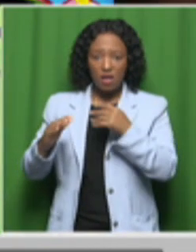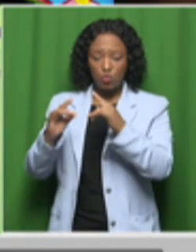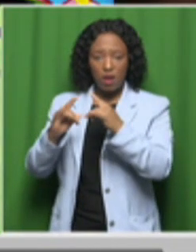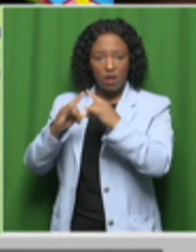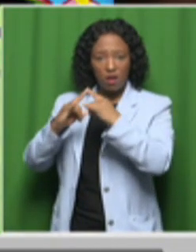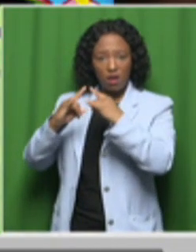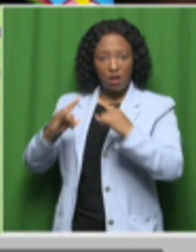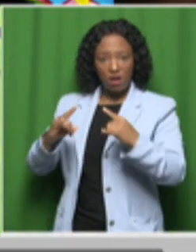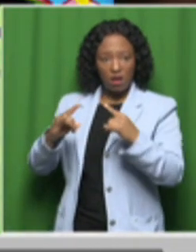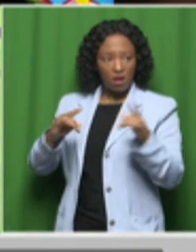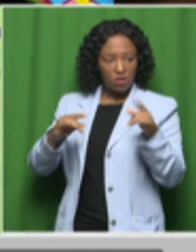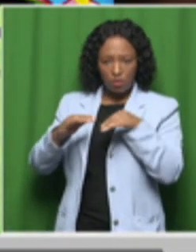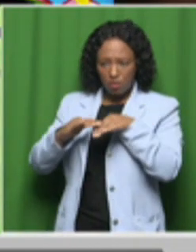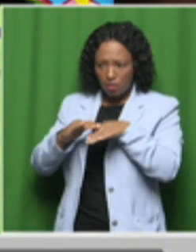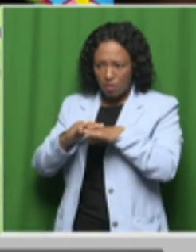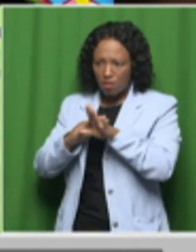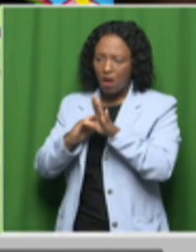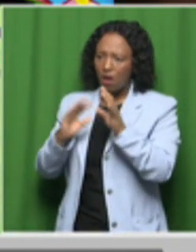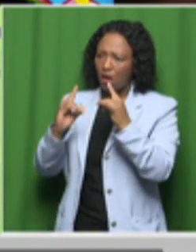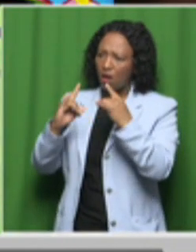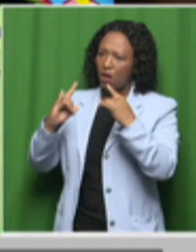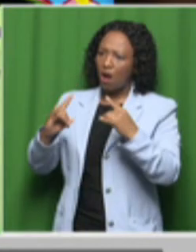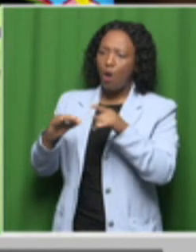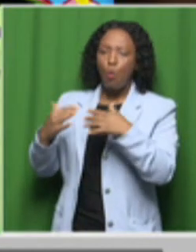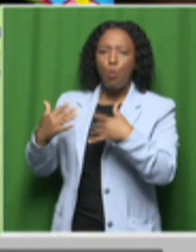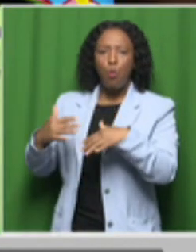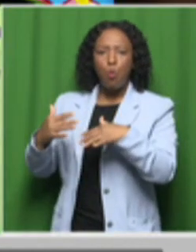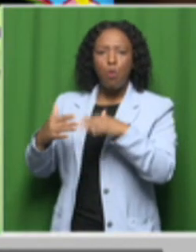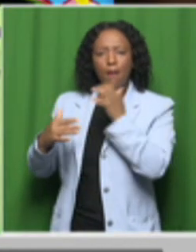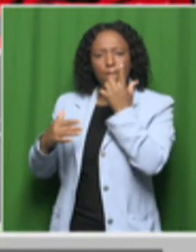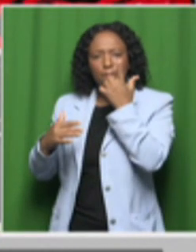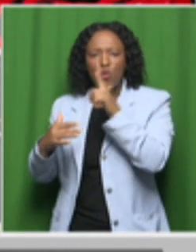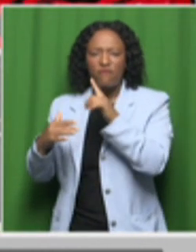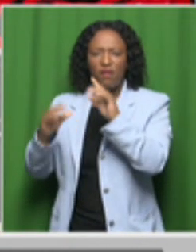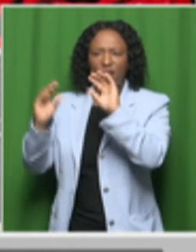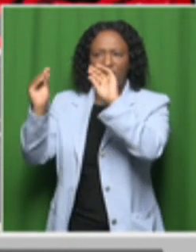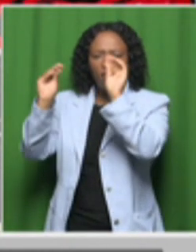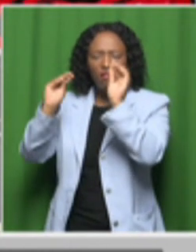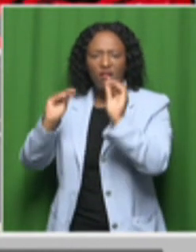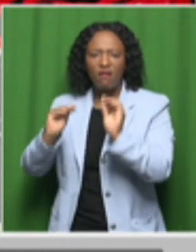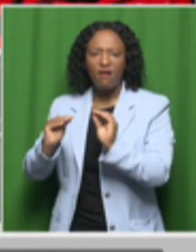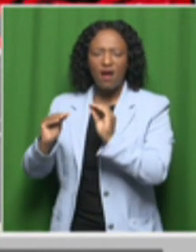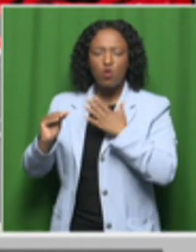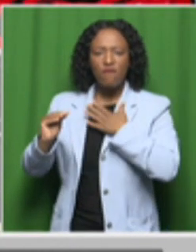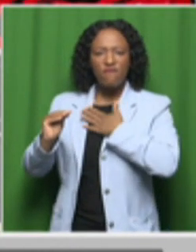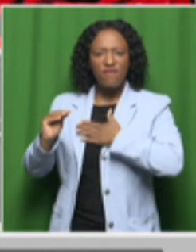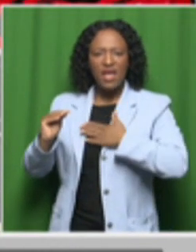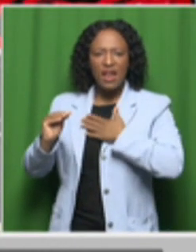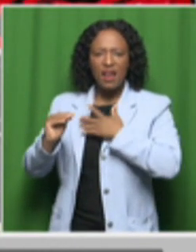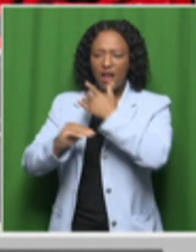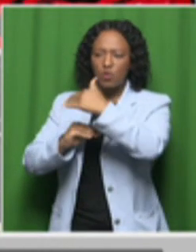wouldn't even feel like you are in a shack. So that sense of bringing something that was hopeless to